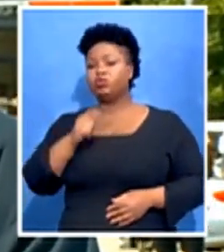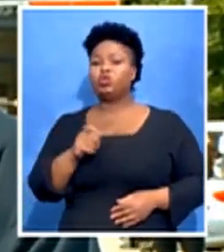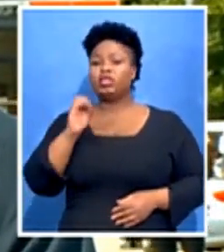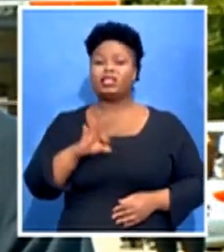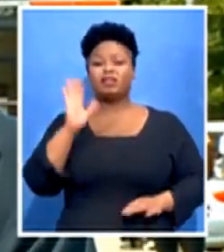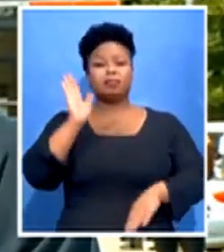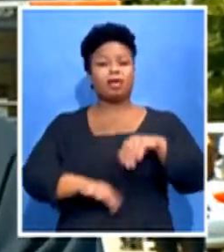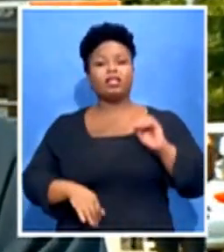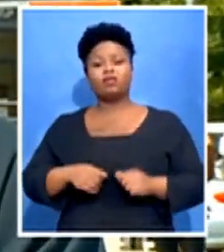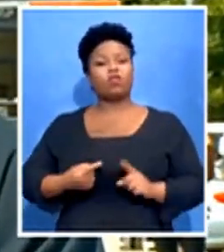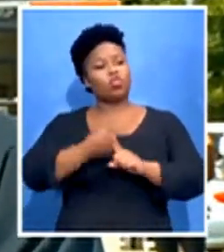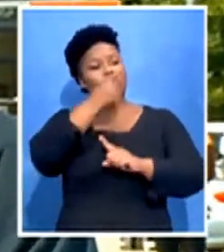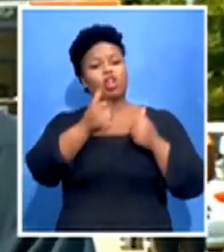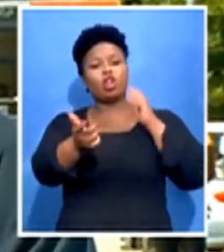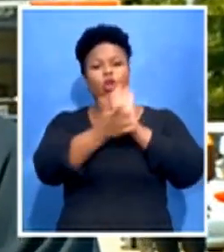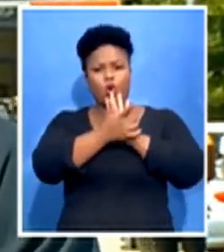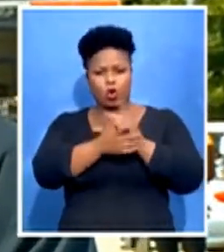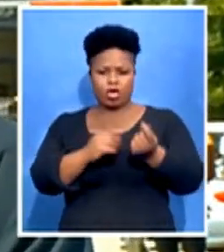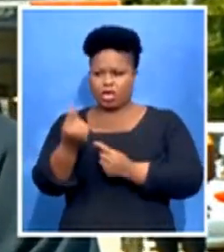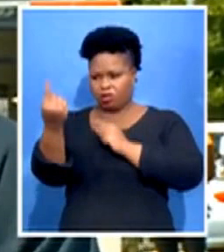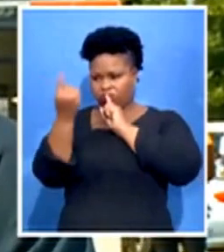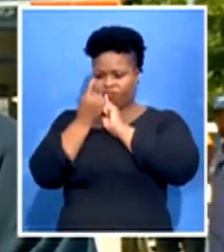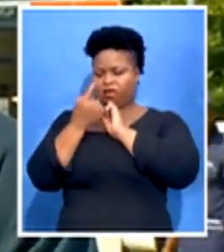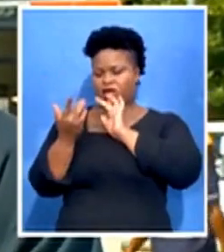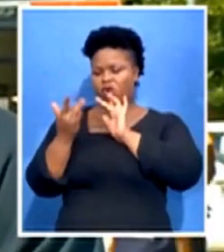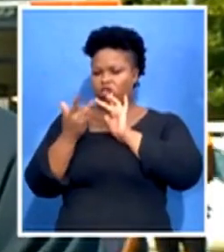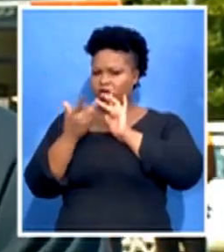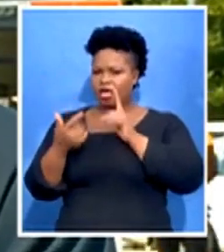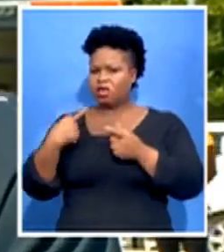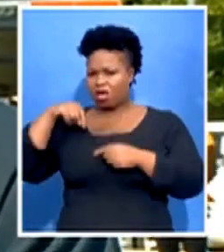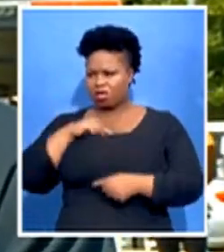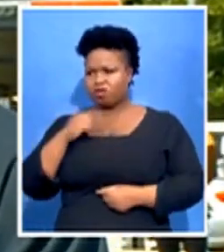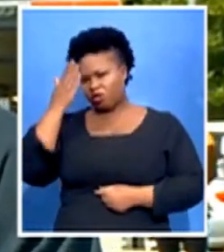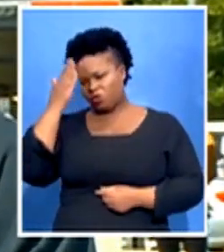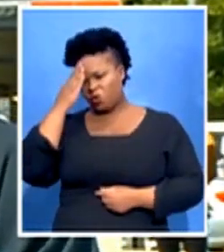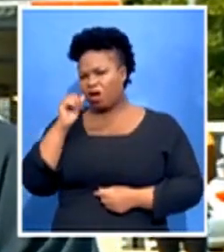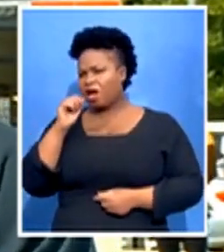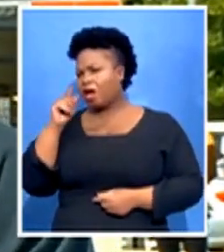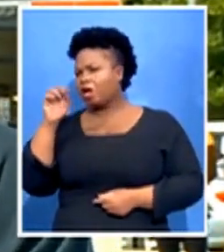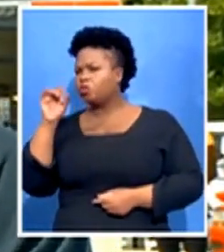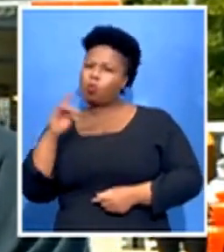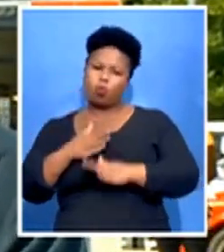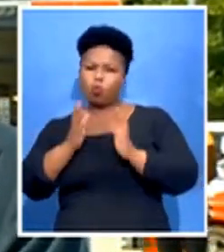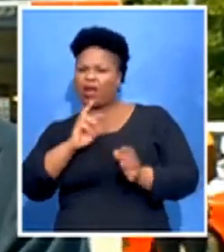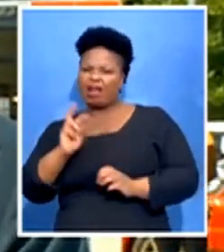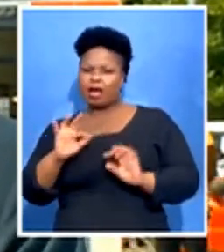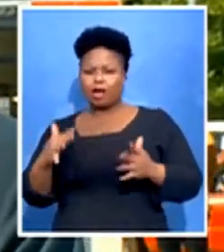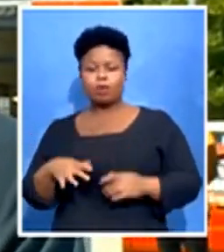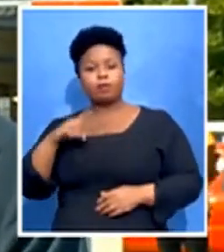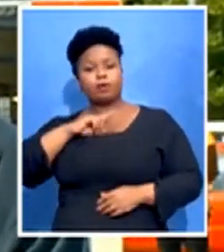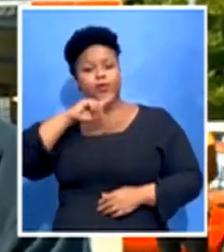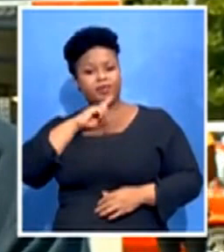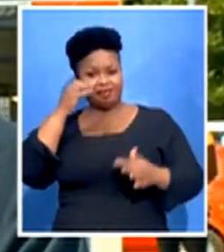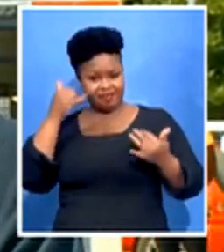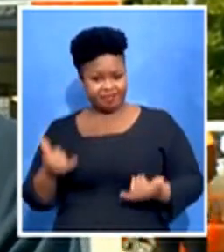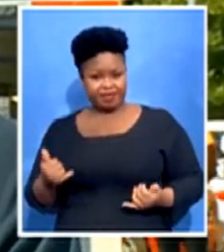tseba information ya gore na e ka ba o e rolegang ka taba ya AARTO. So jale mo lekgono re gatlhane le ba lefapha la dinamelwa